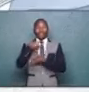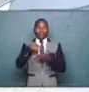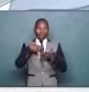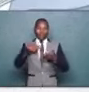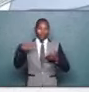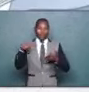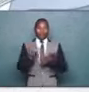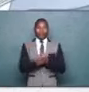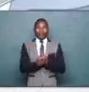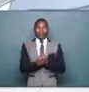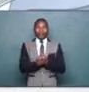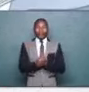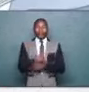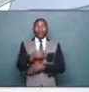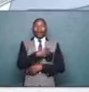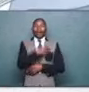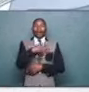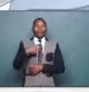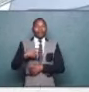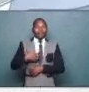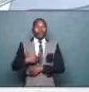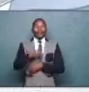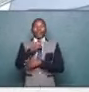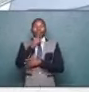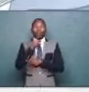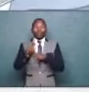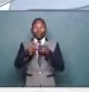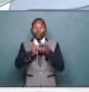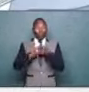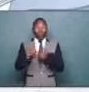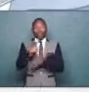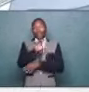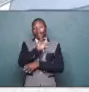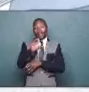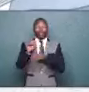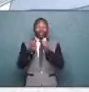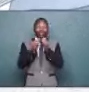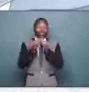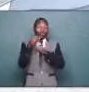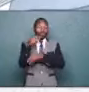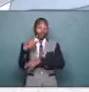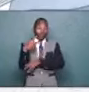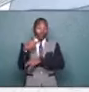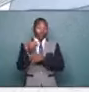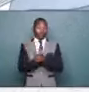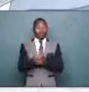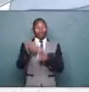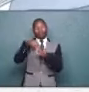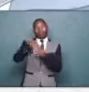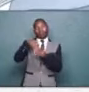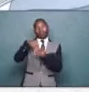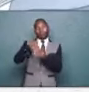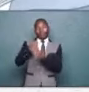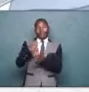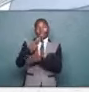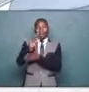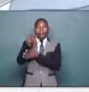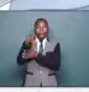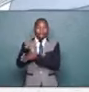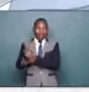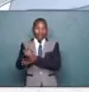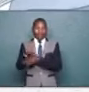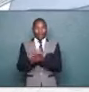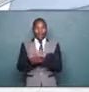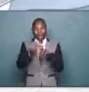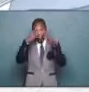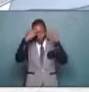register. Ladies and gentlemen, in accordance with Section 12 of the Parliamentary, Presidential, Parliamentary and